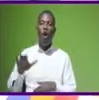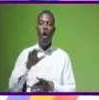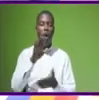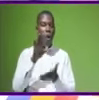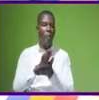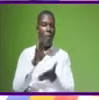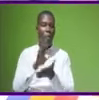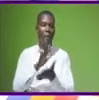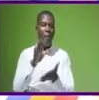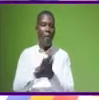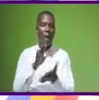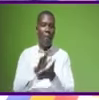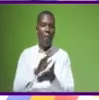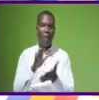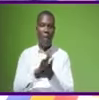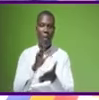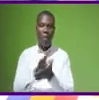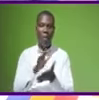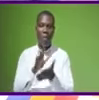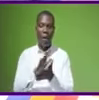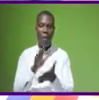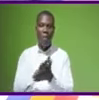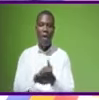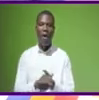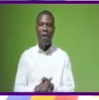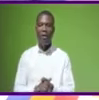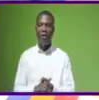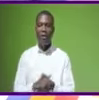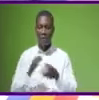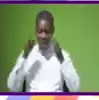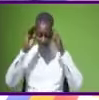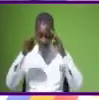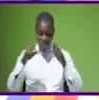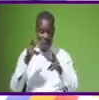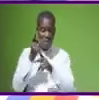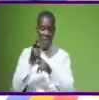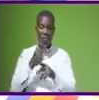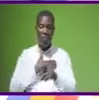na sekremoni nsam wona e wa kra.